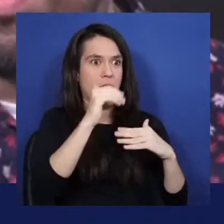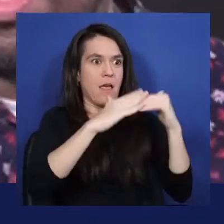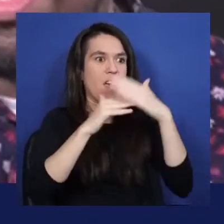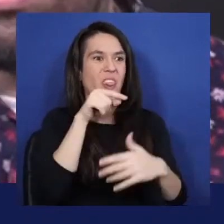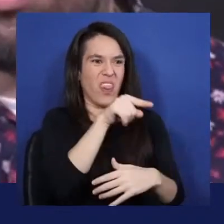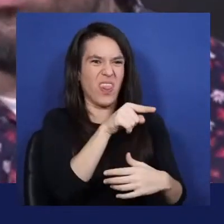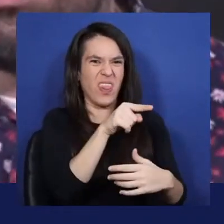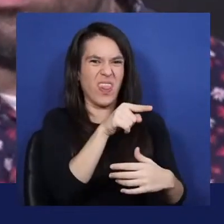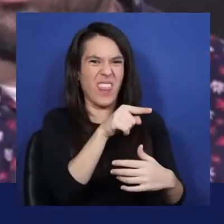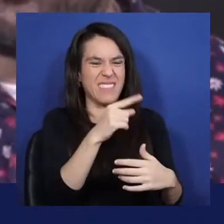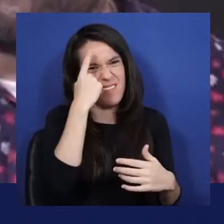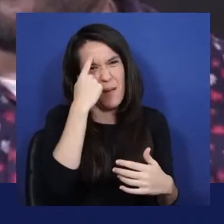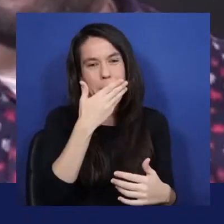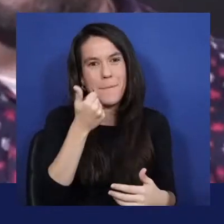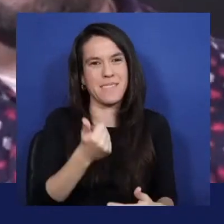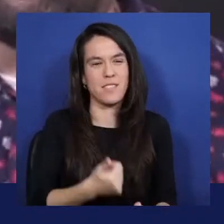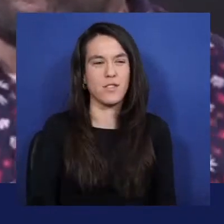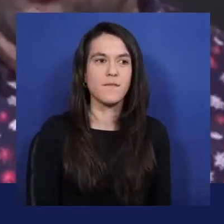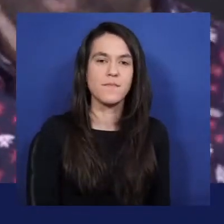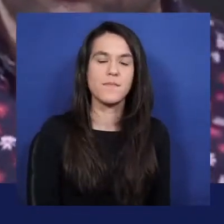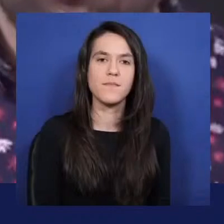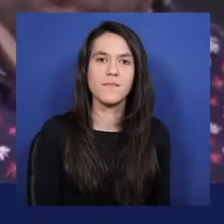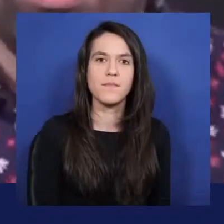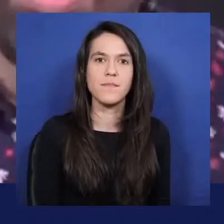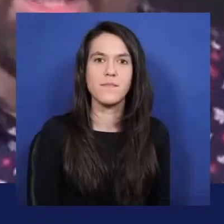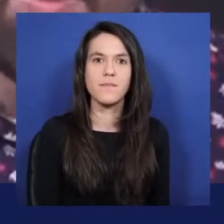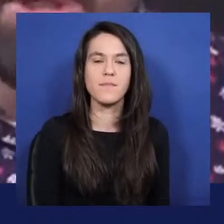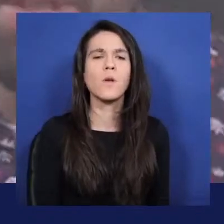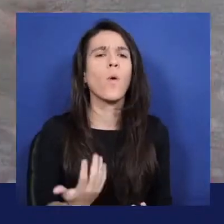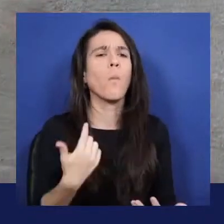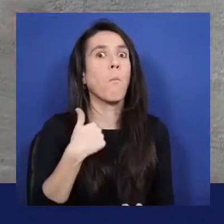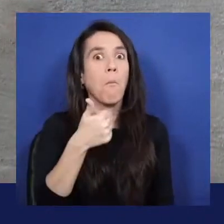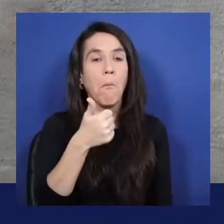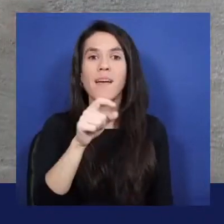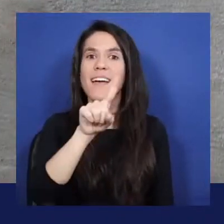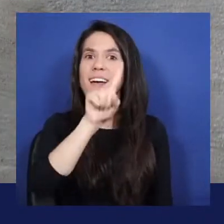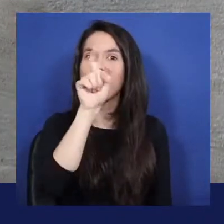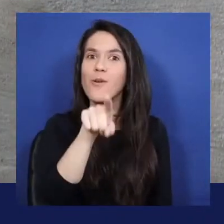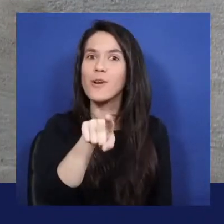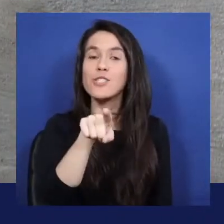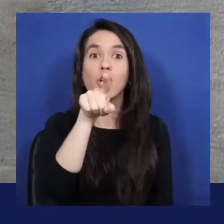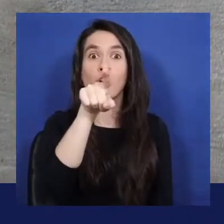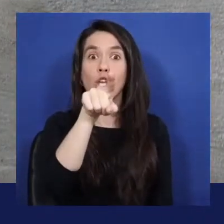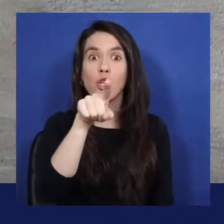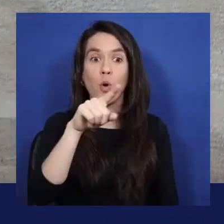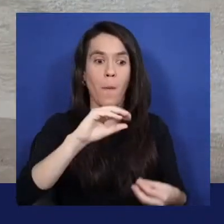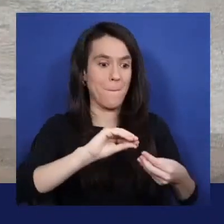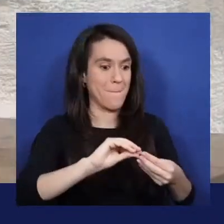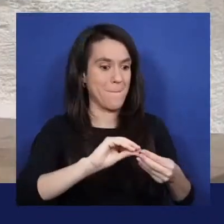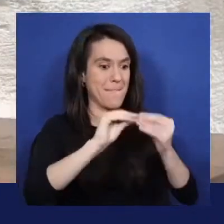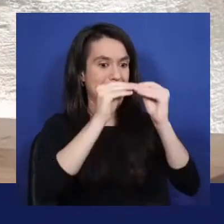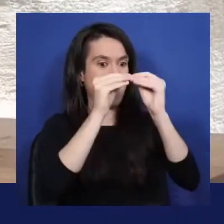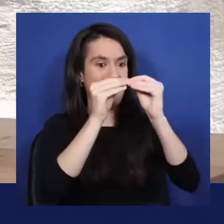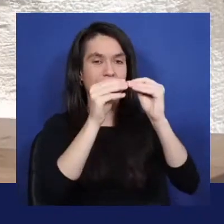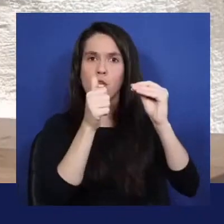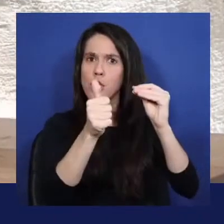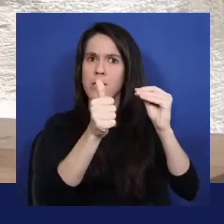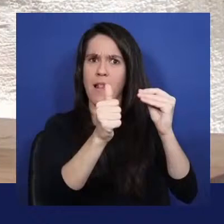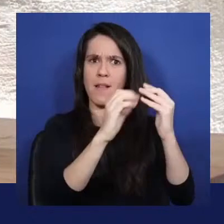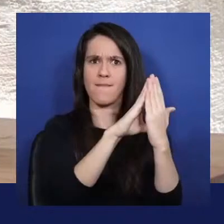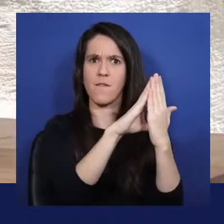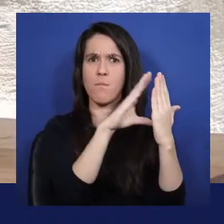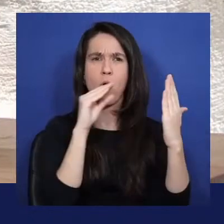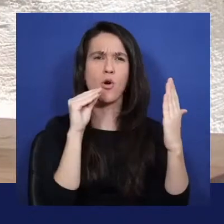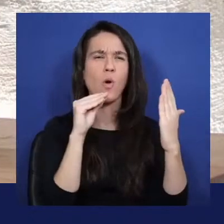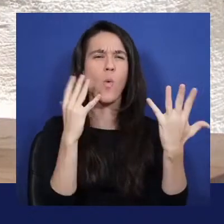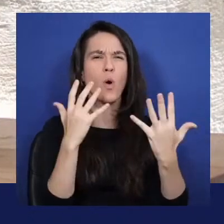That's cool. And so here's my question to you. When you started building your own model, what was the thing that was hardest for